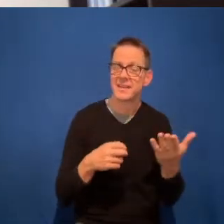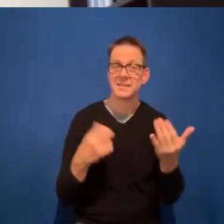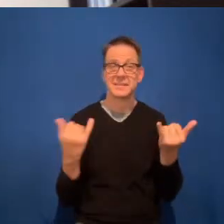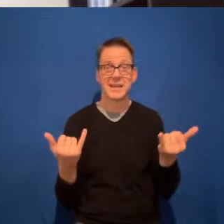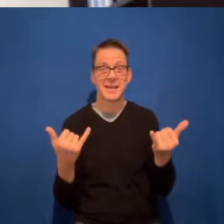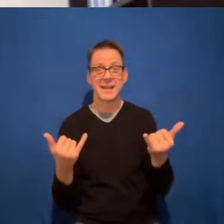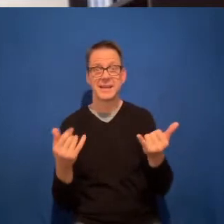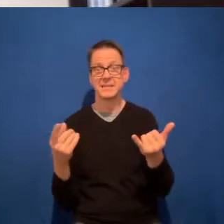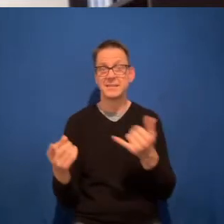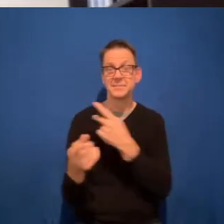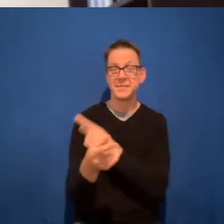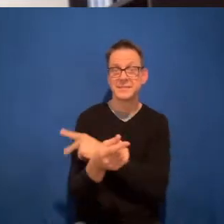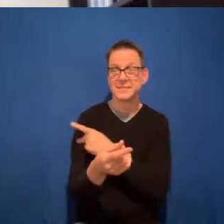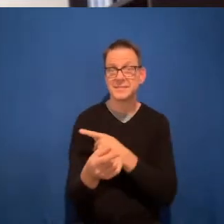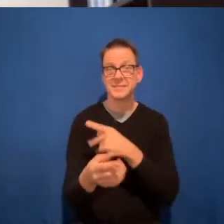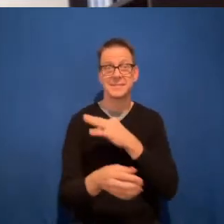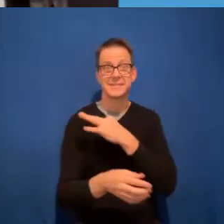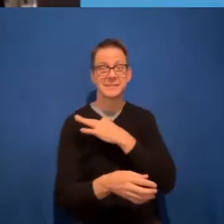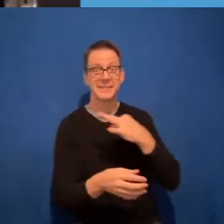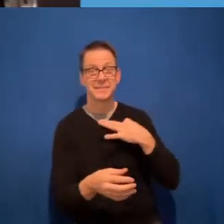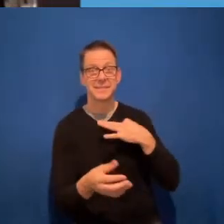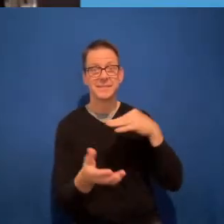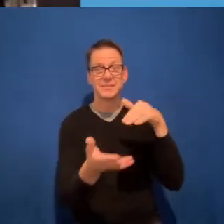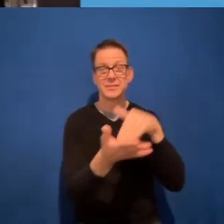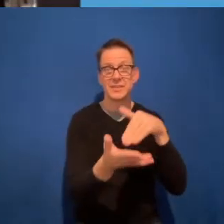to come next.